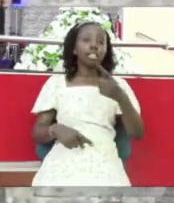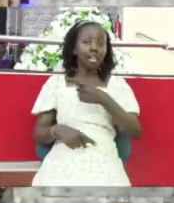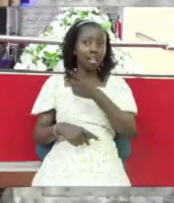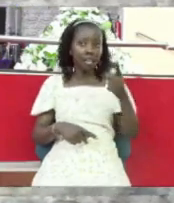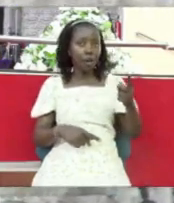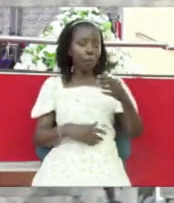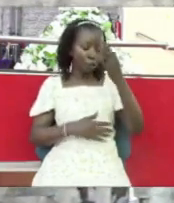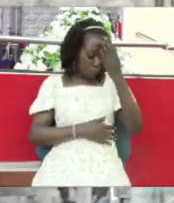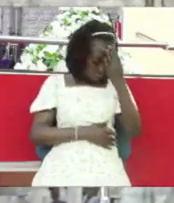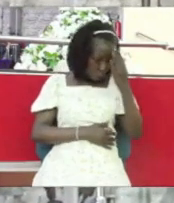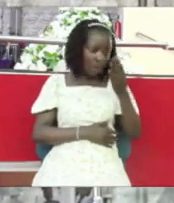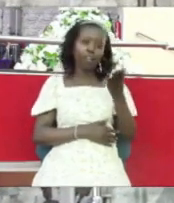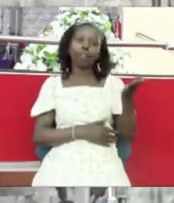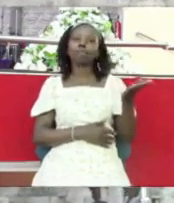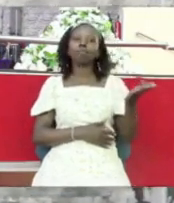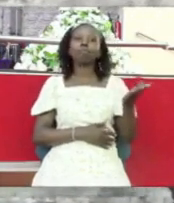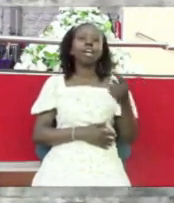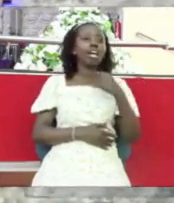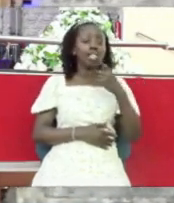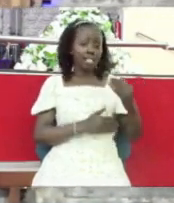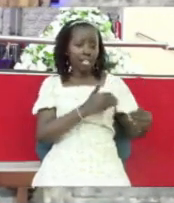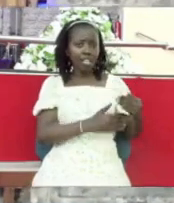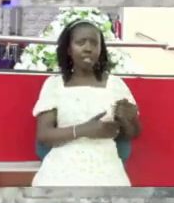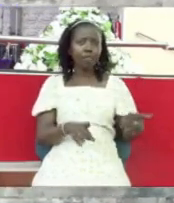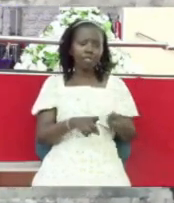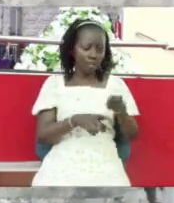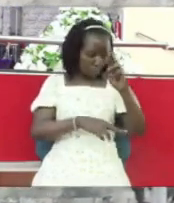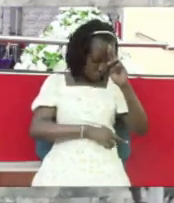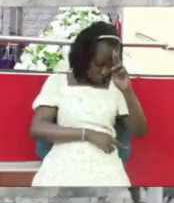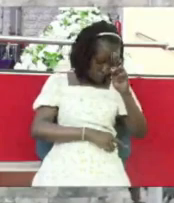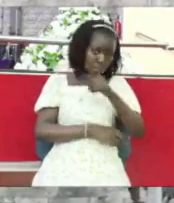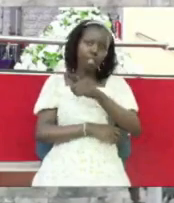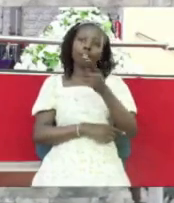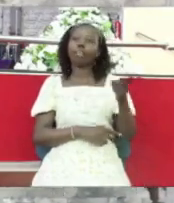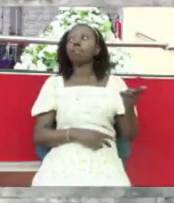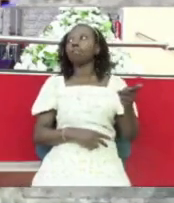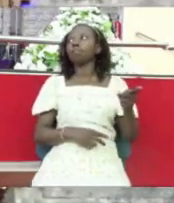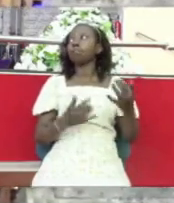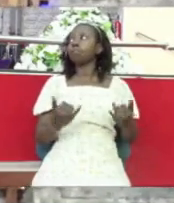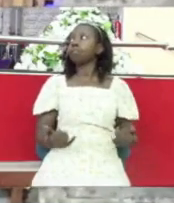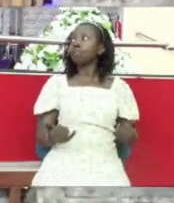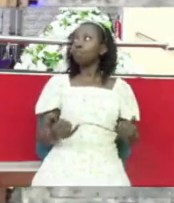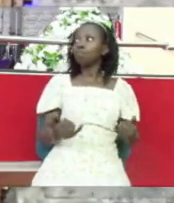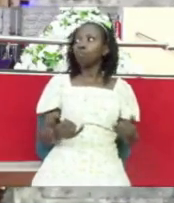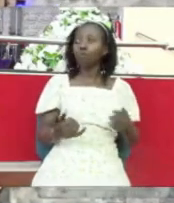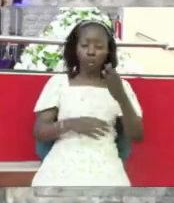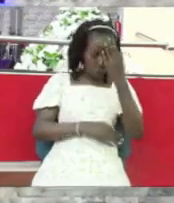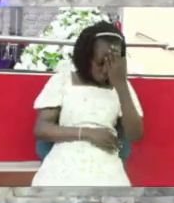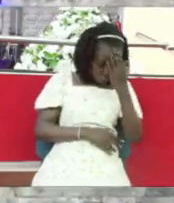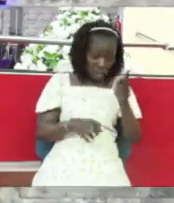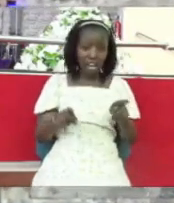them. Tell them that you esteem them. And now, honoring and esteeming